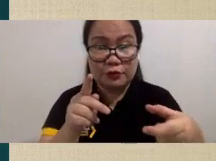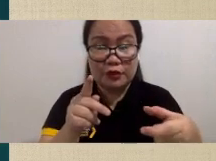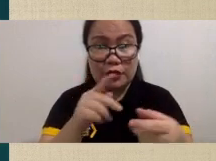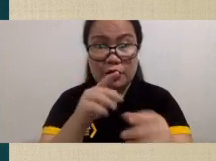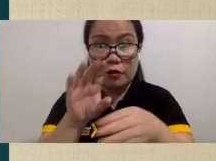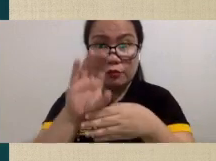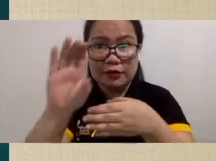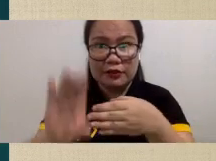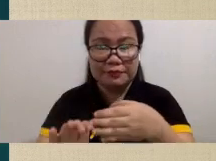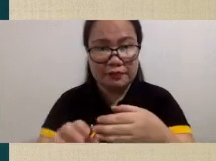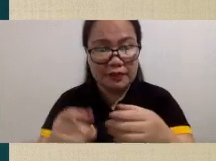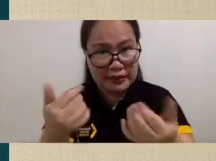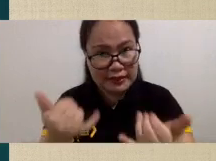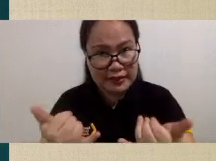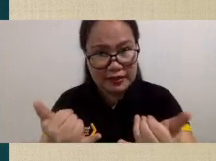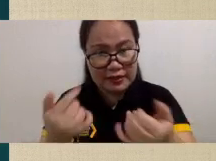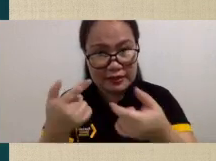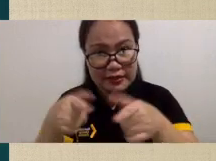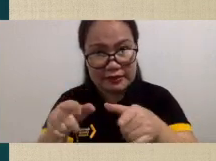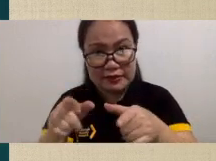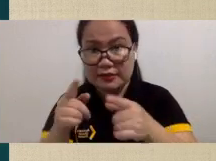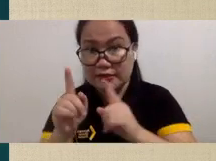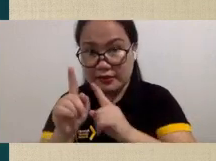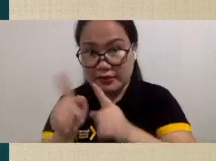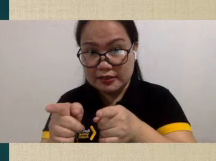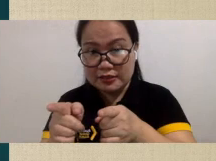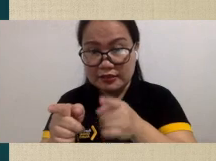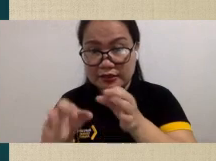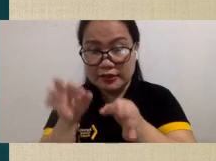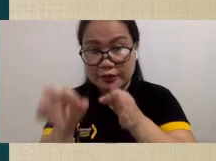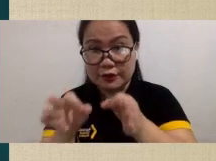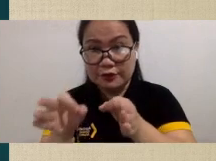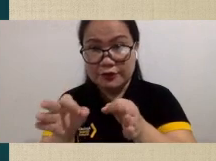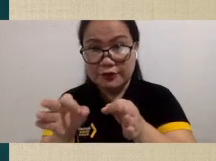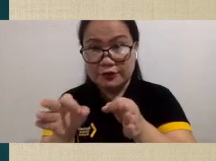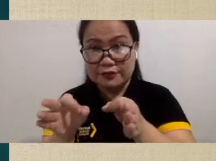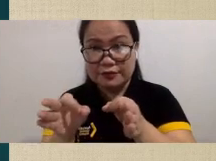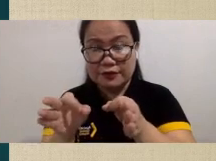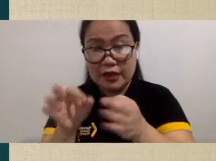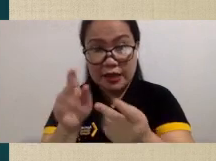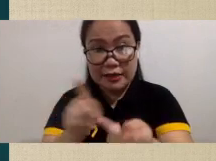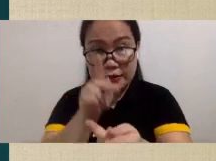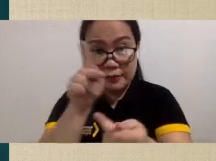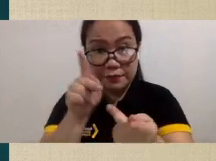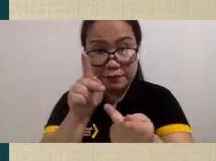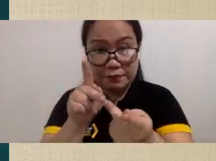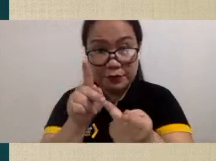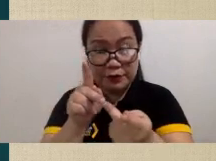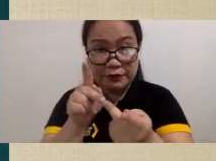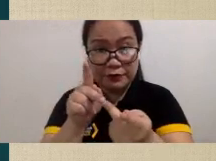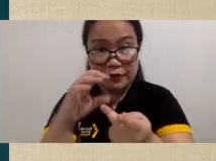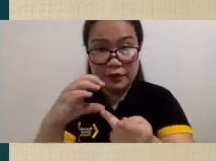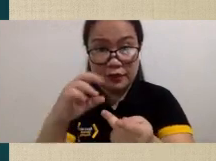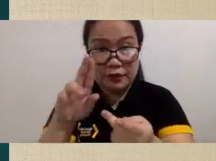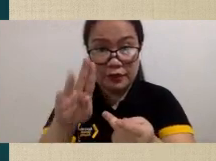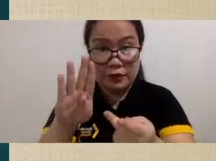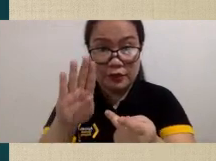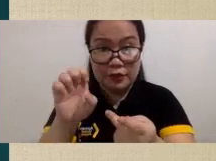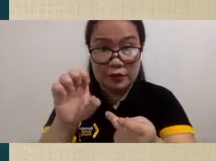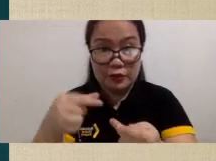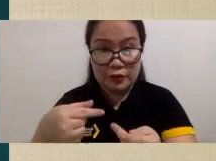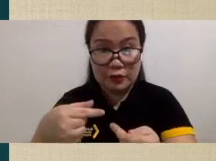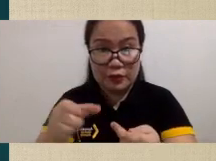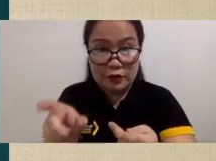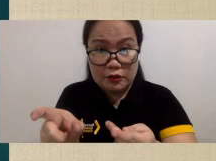the following number is a perfect cube or not. So sasabihin natin kung ito bang mga numbers na to ay perfect cube